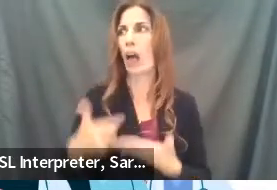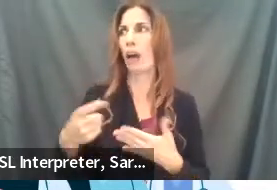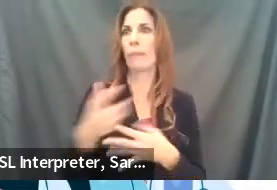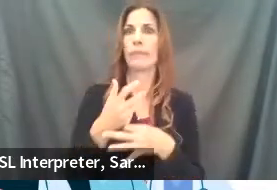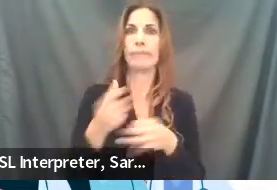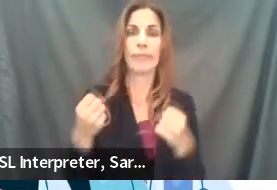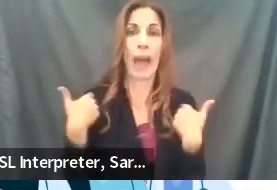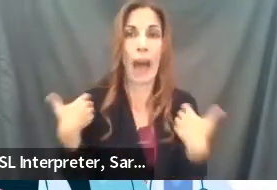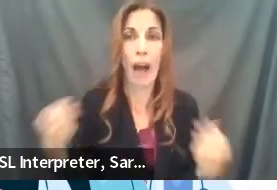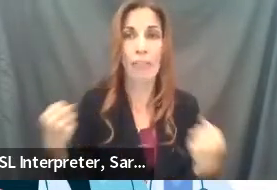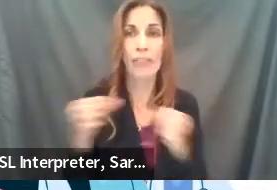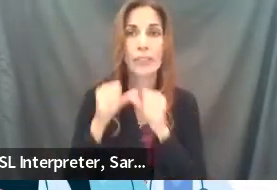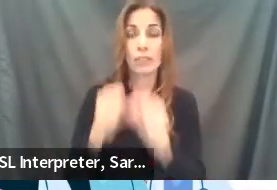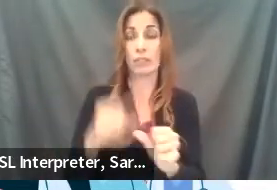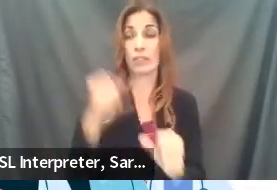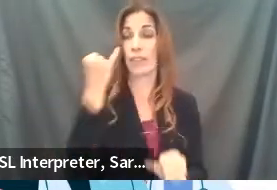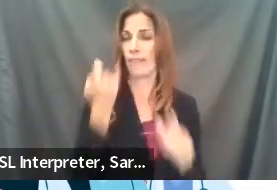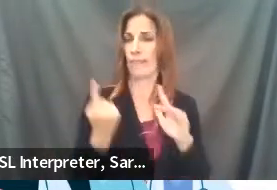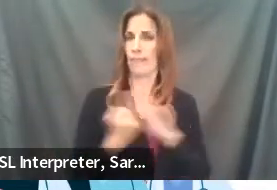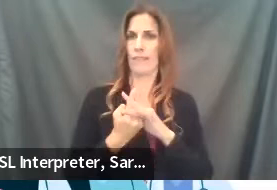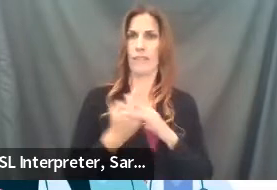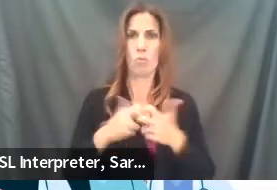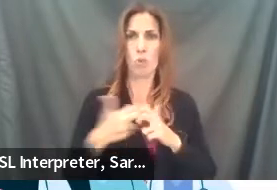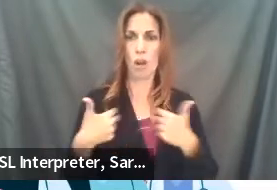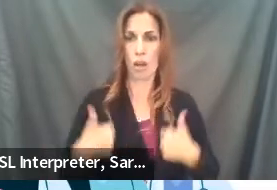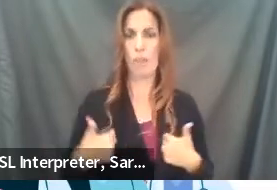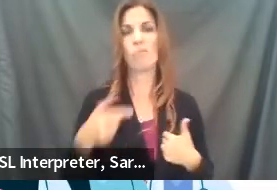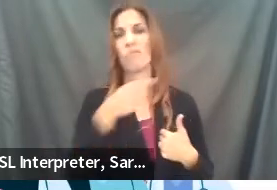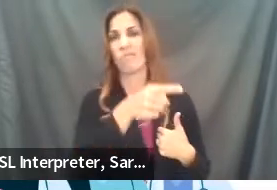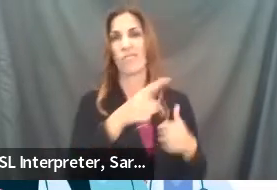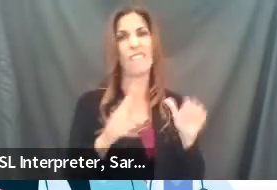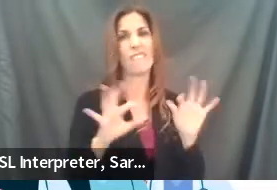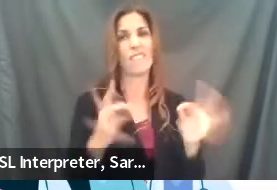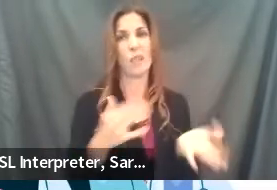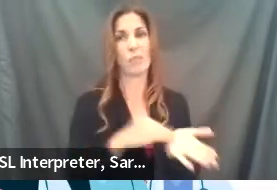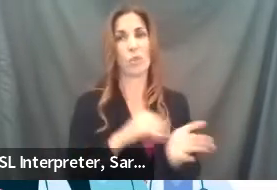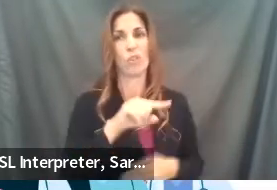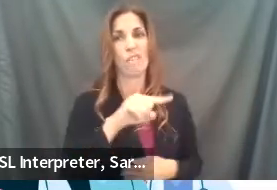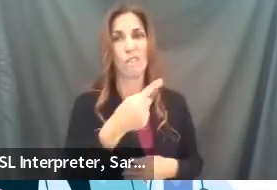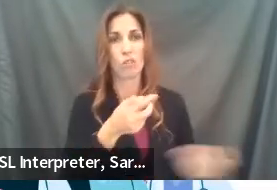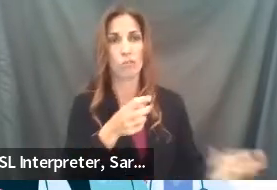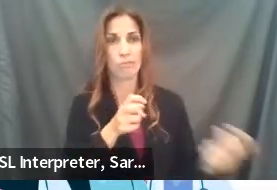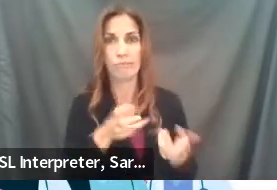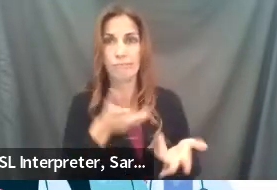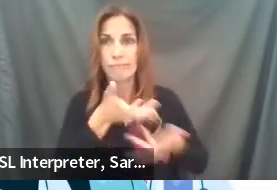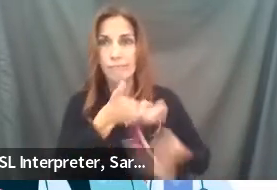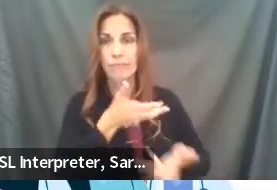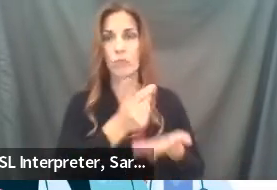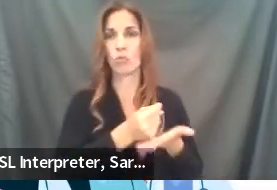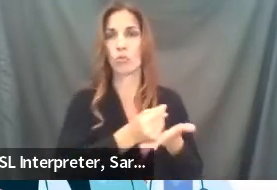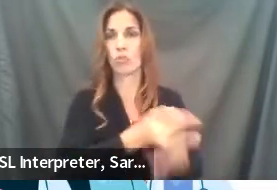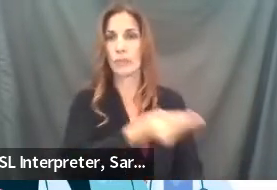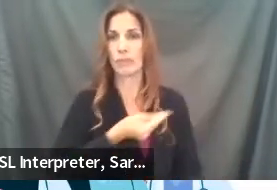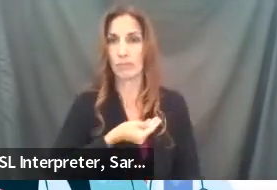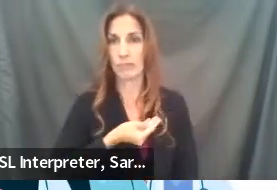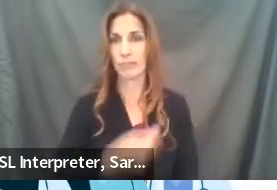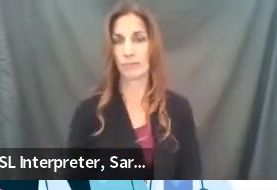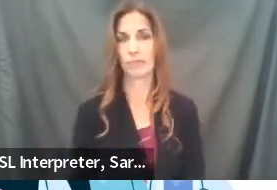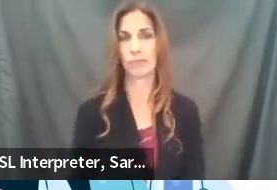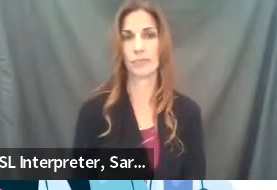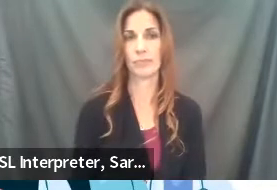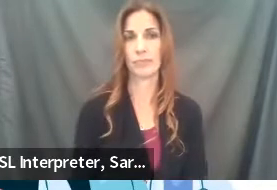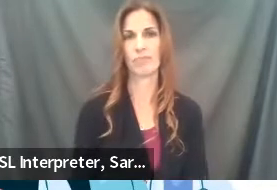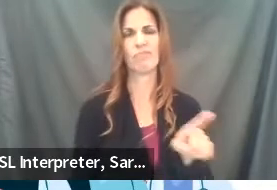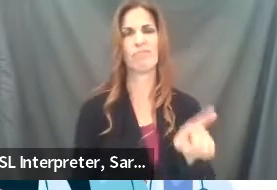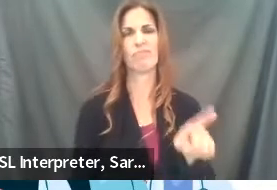treat any health problems that arise. And on the screen, you'll see the website